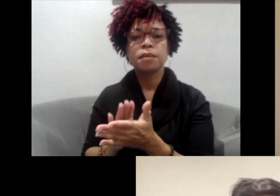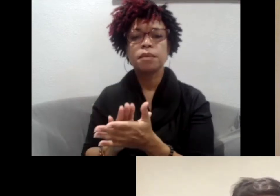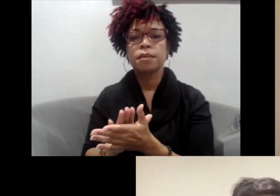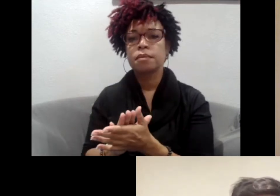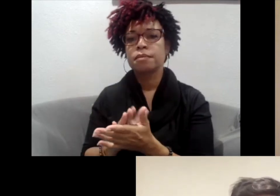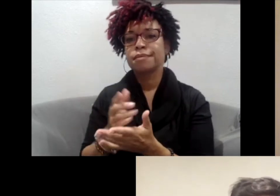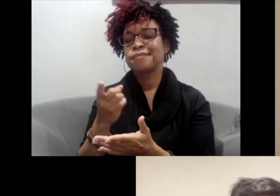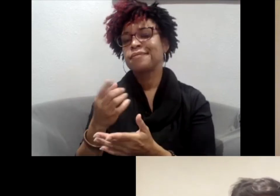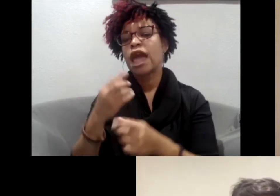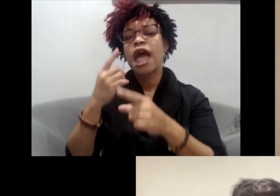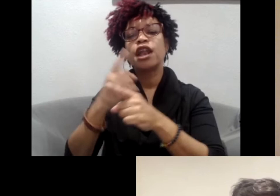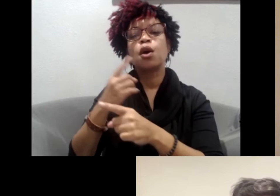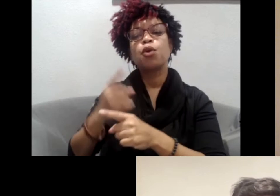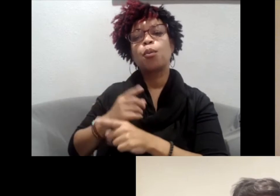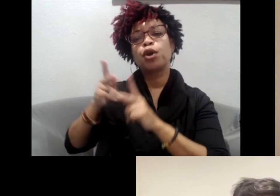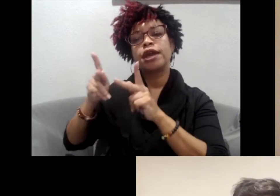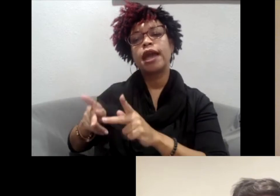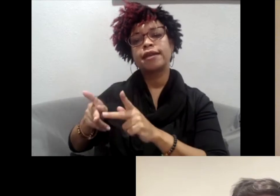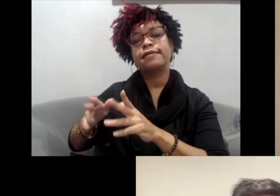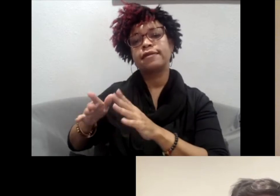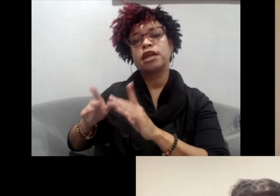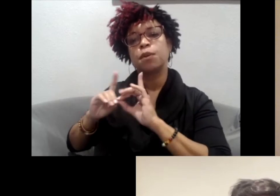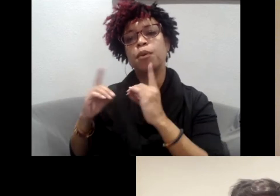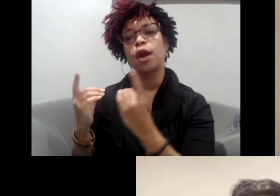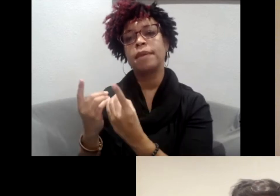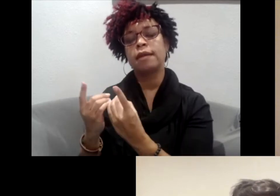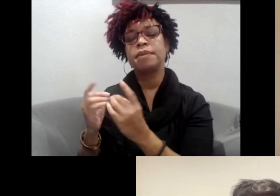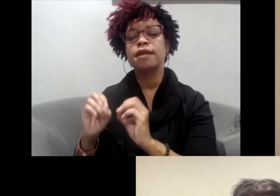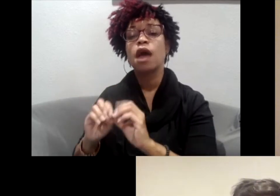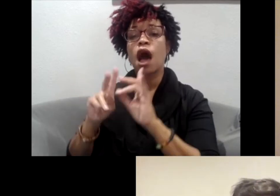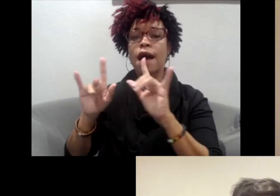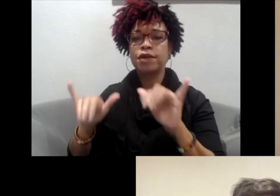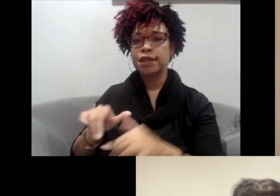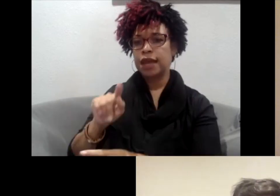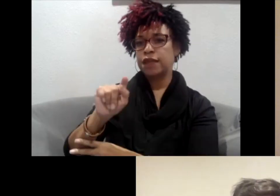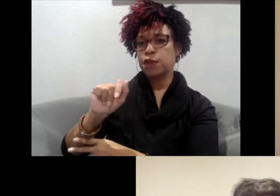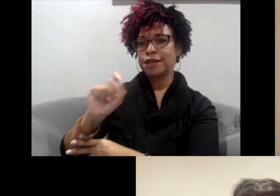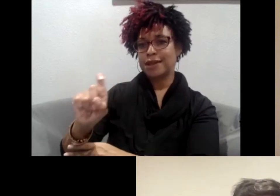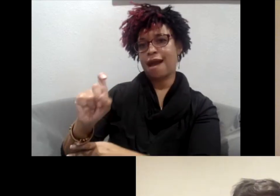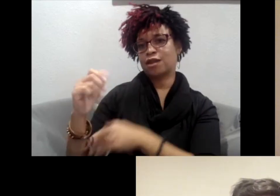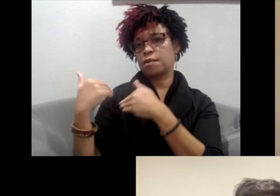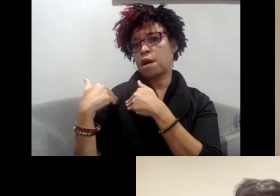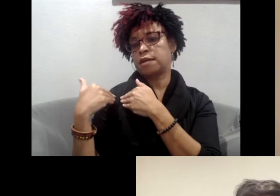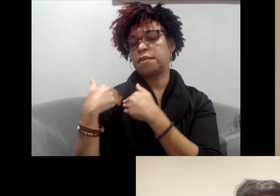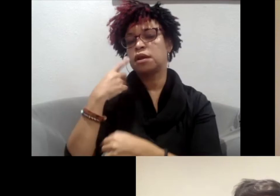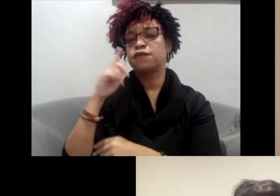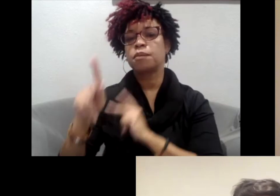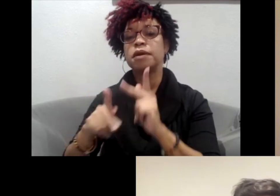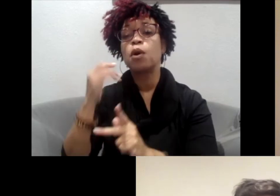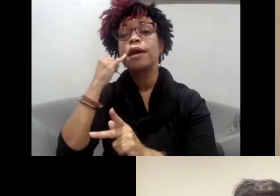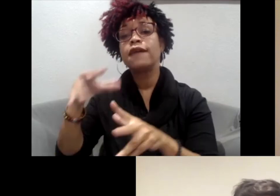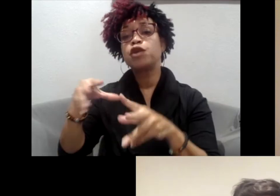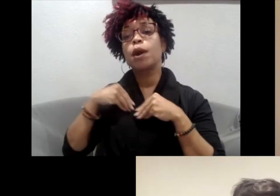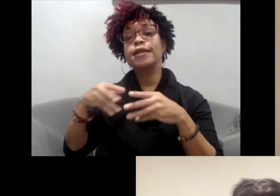an appropriate entity, just because there would obviously be tax liabilities for people if you were accepting donations